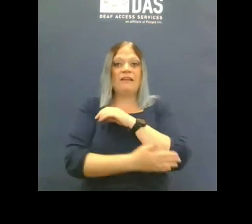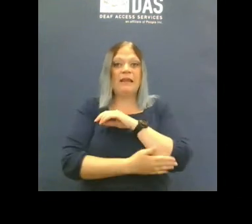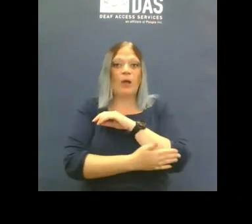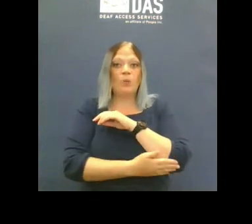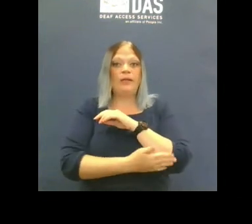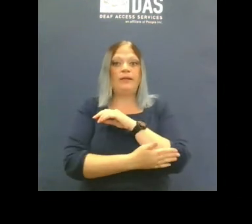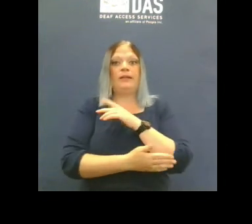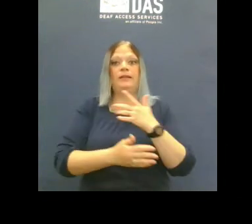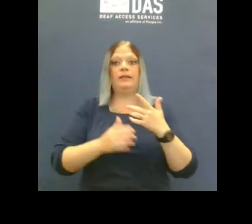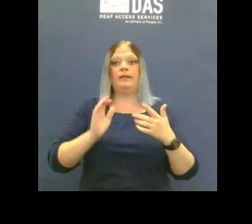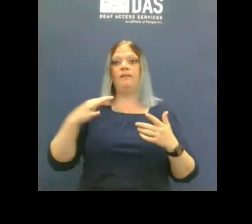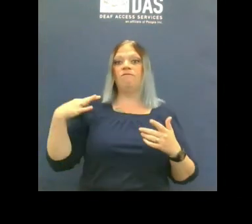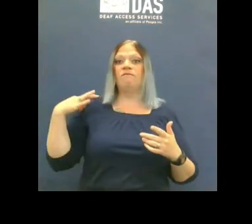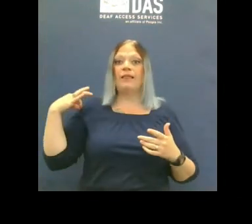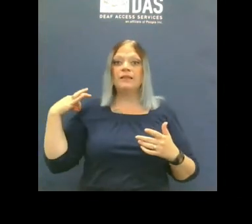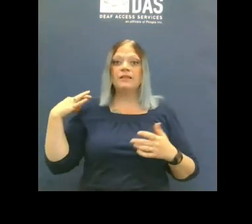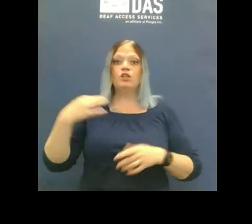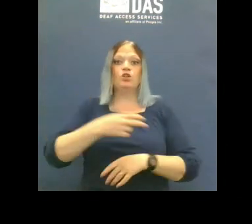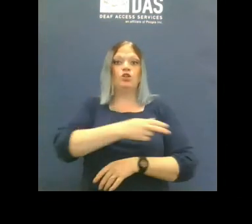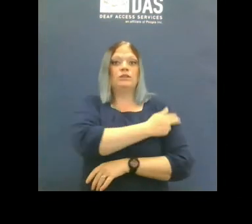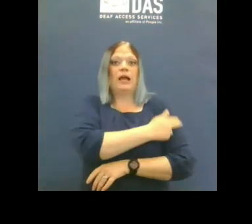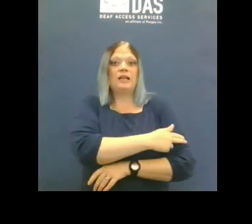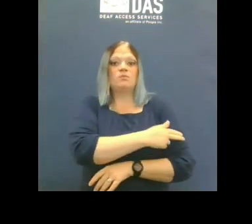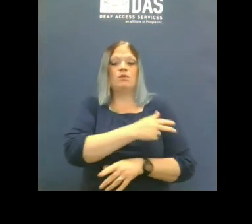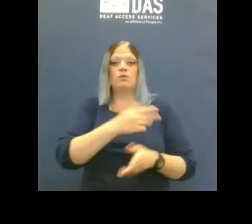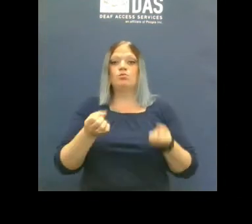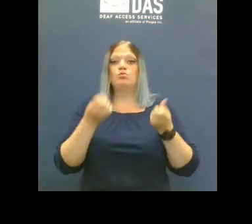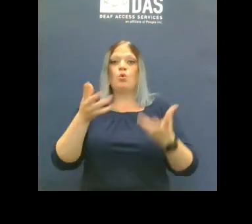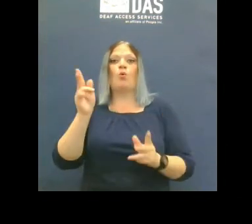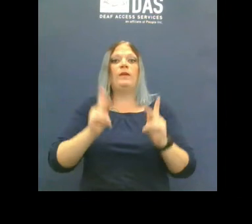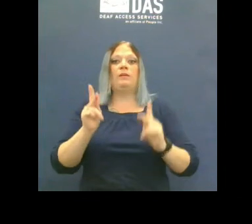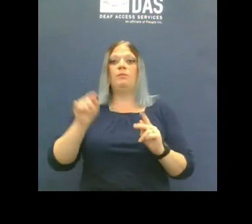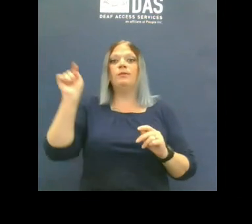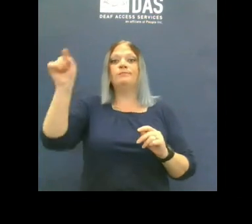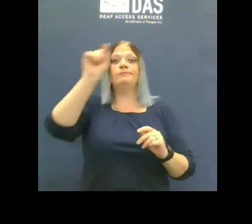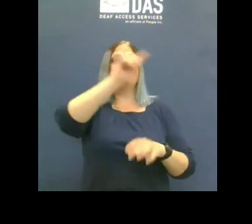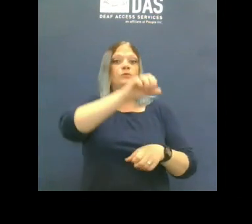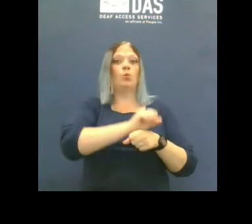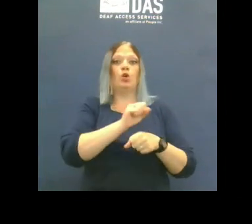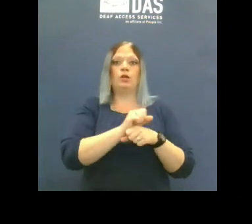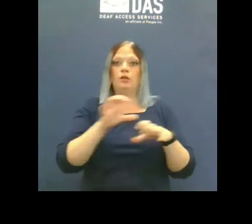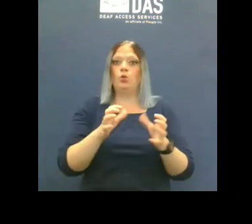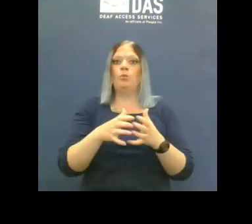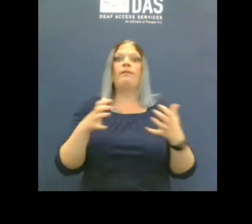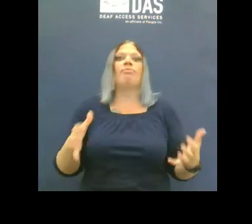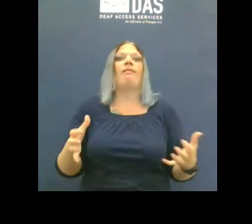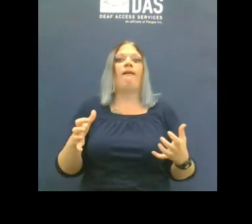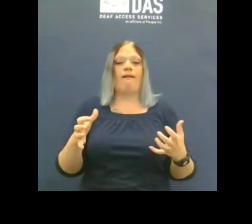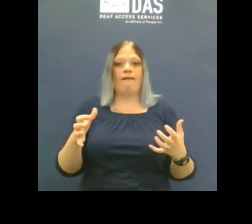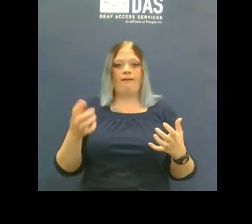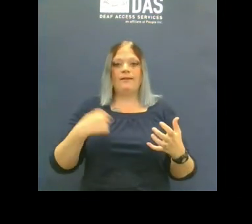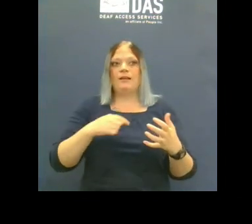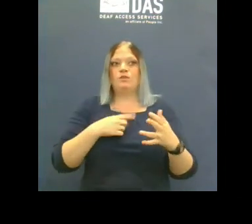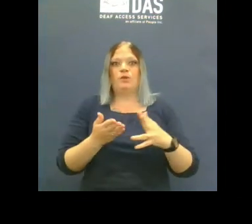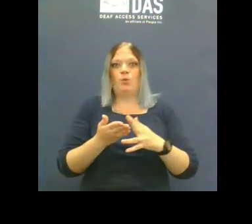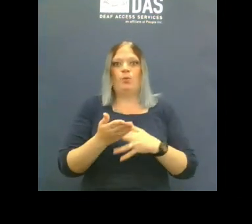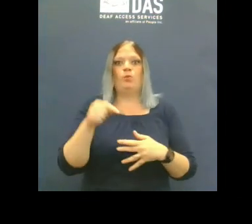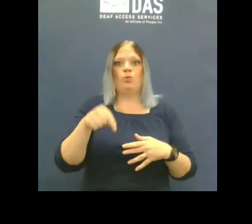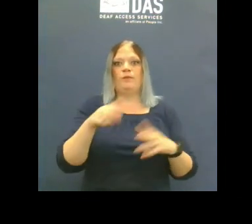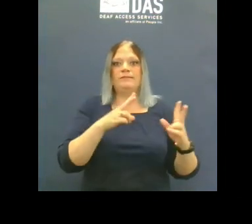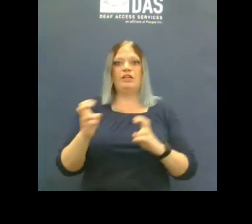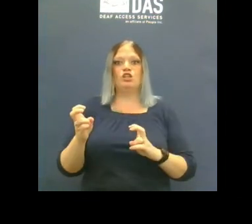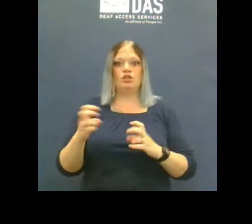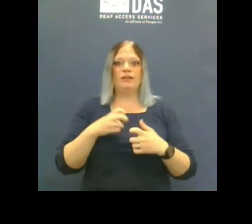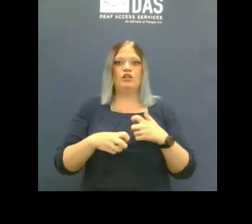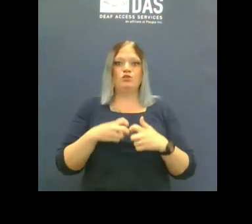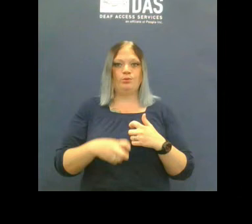also our volunteers, hospitals. There are numerous people out there that are working, doing a lot as we work through this COVID-19 issue.